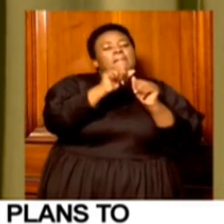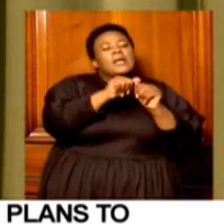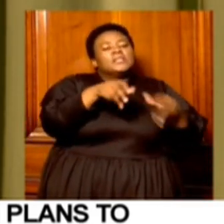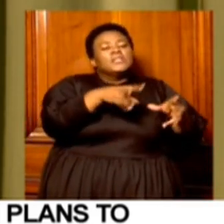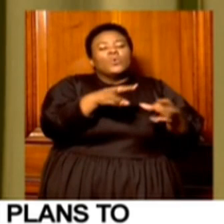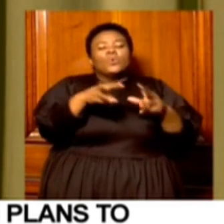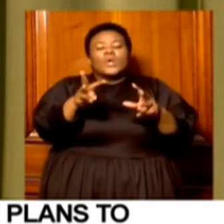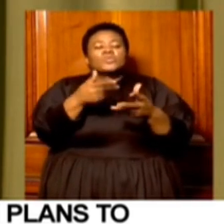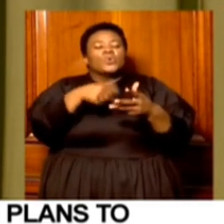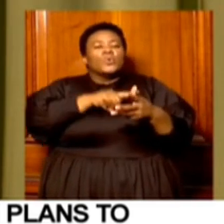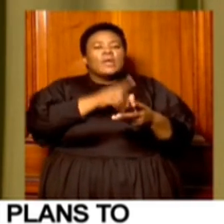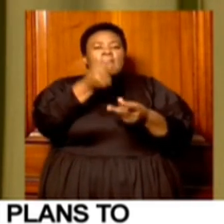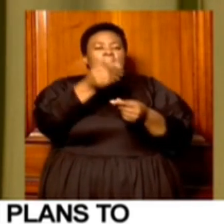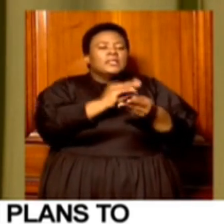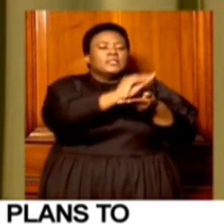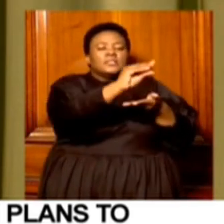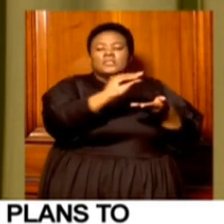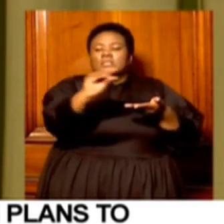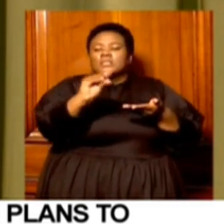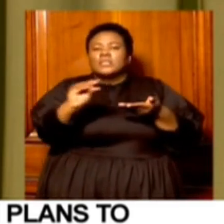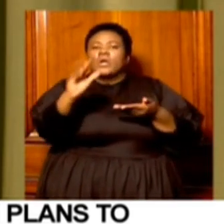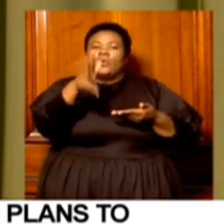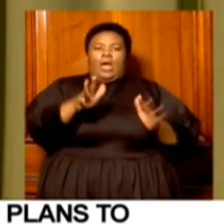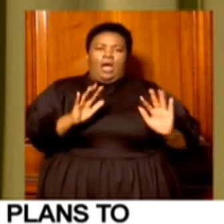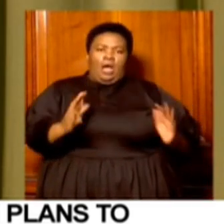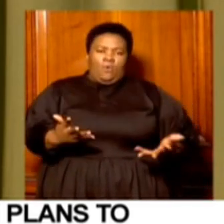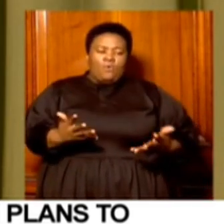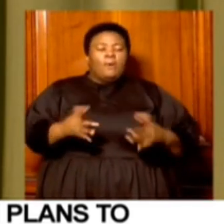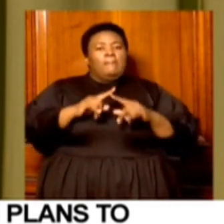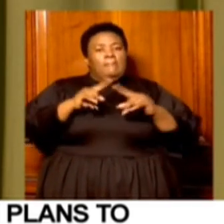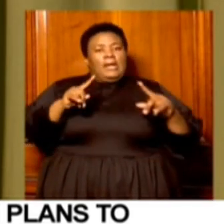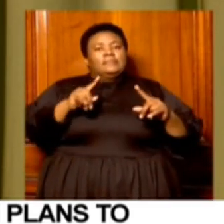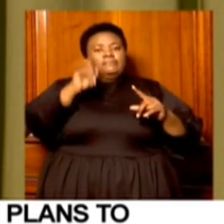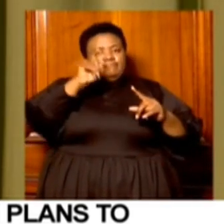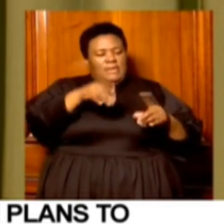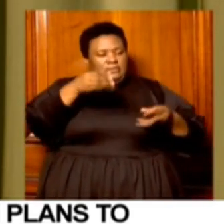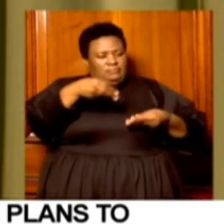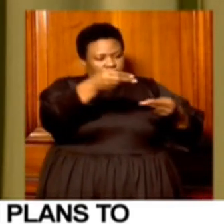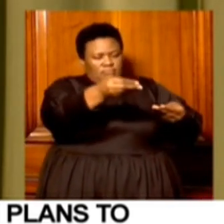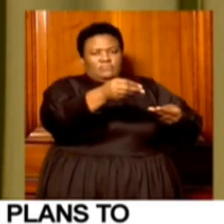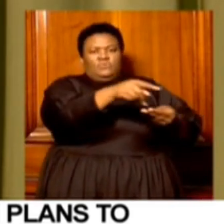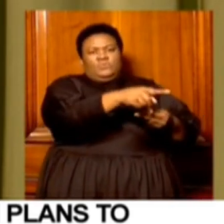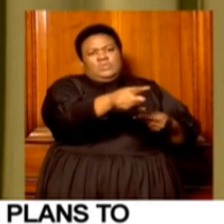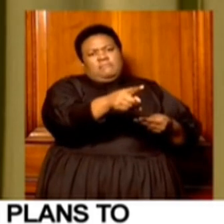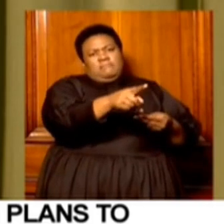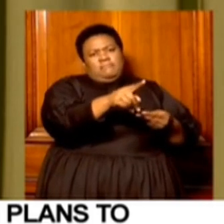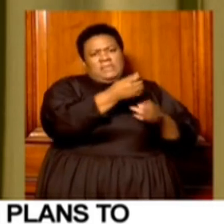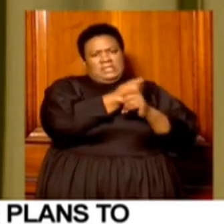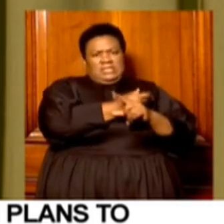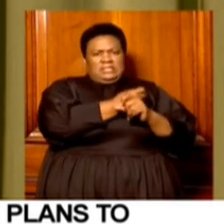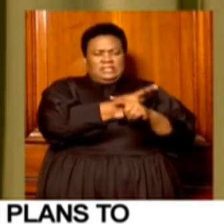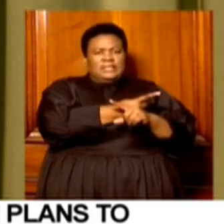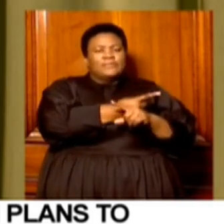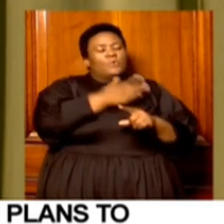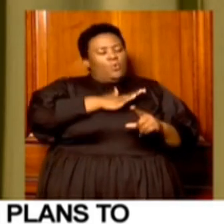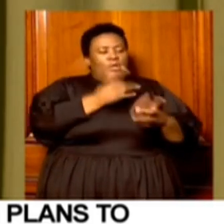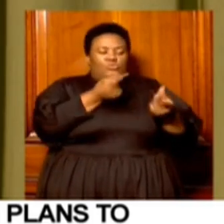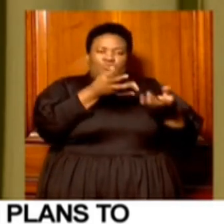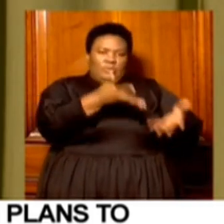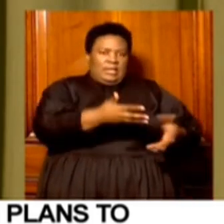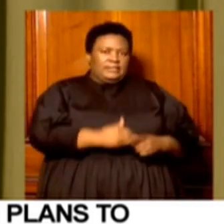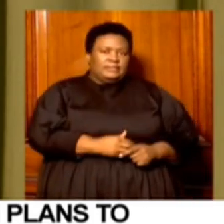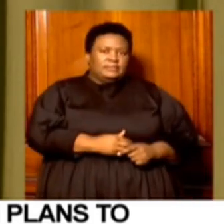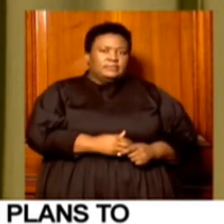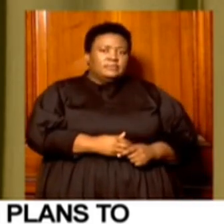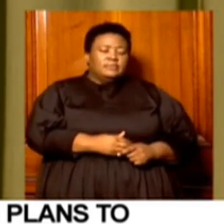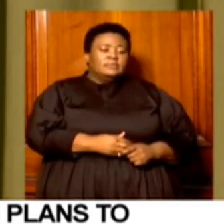we can distribute that money. But at the end of the day, it must go to the industry, and that is what we want to do about it, and probably